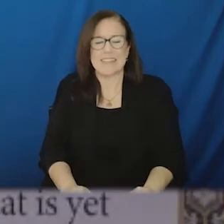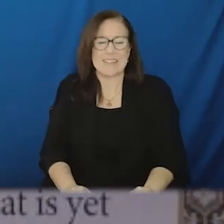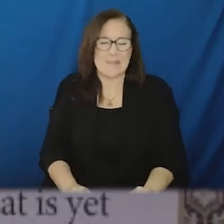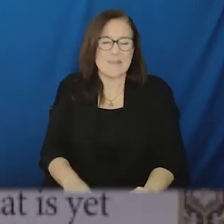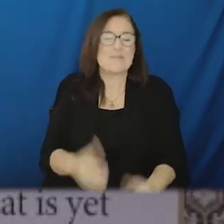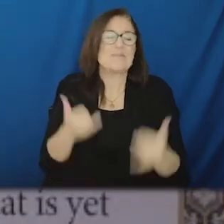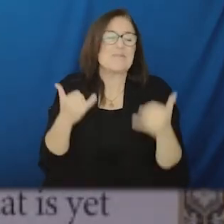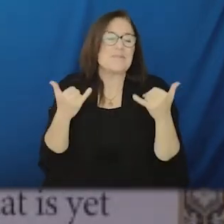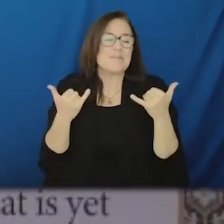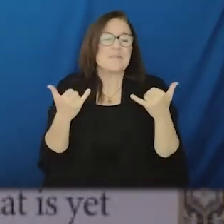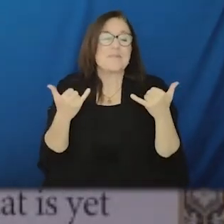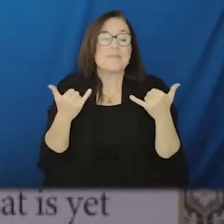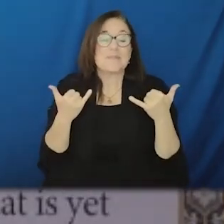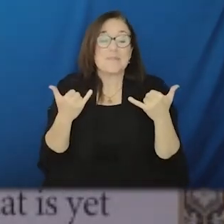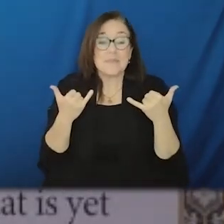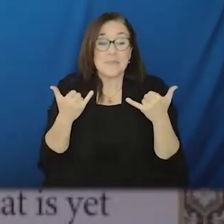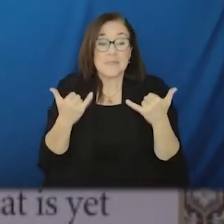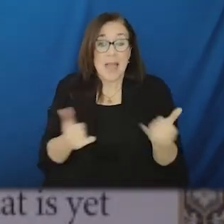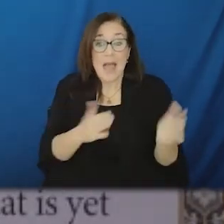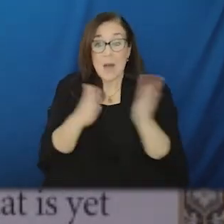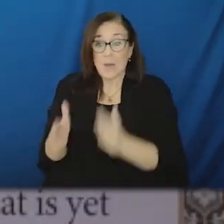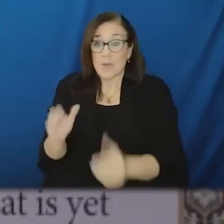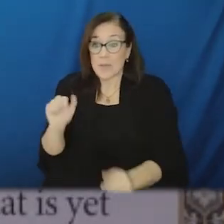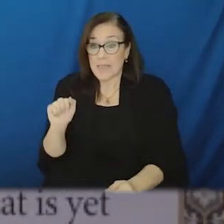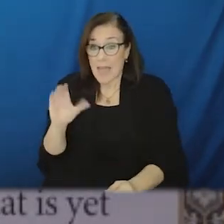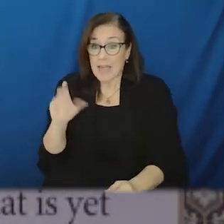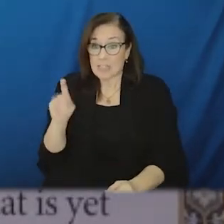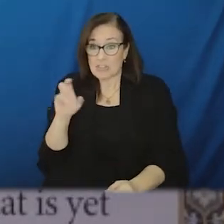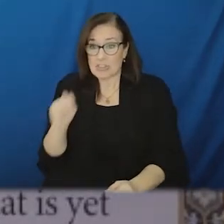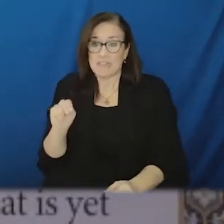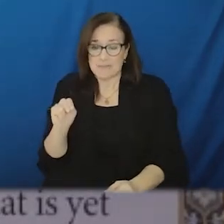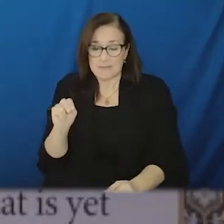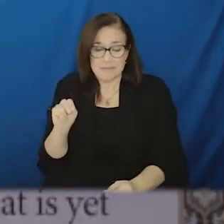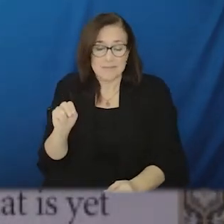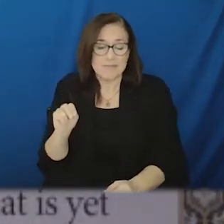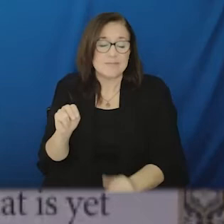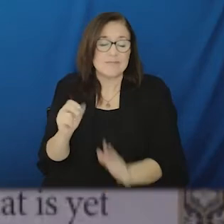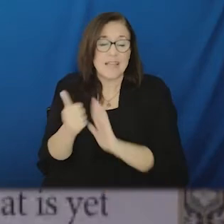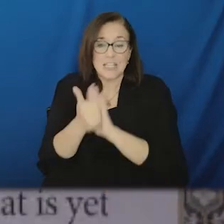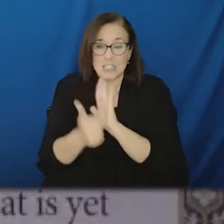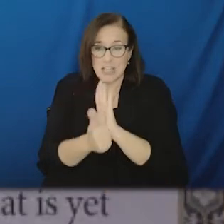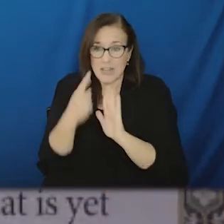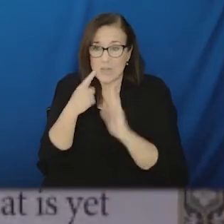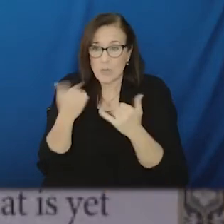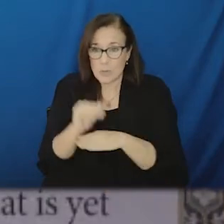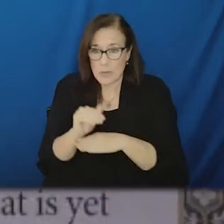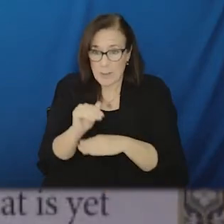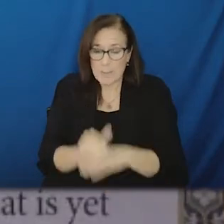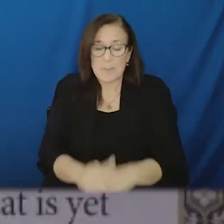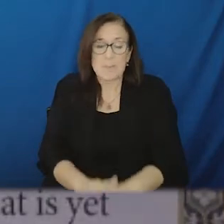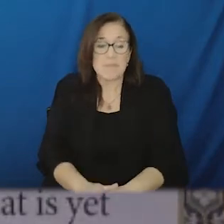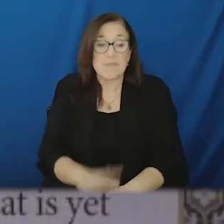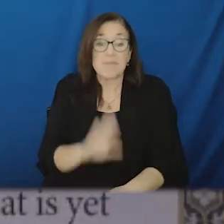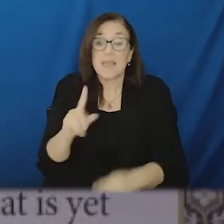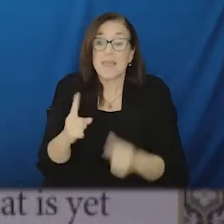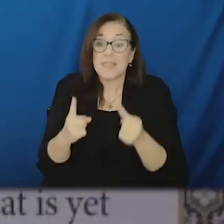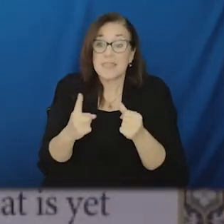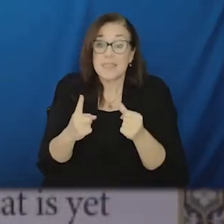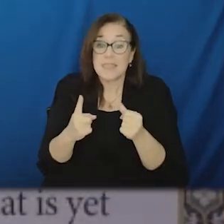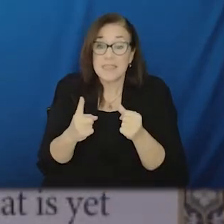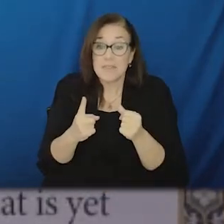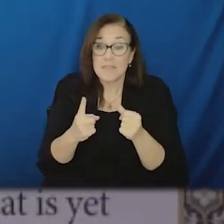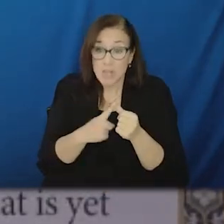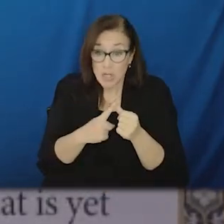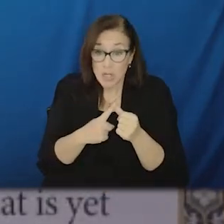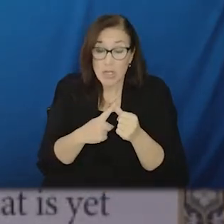on to the action agenda for tonight. And our first action agenda,